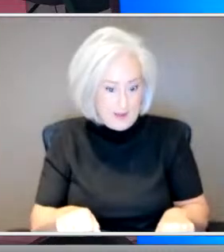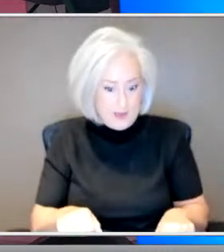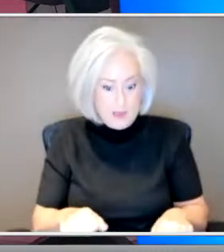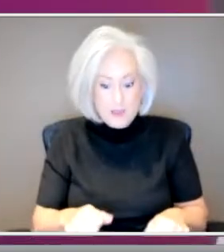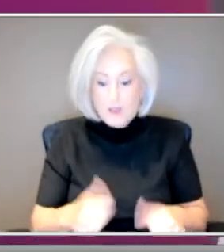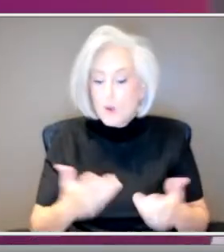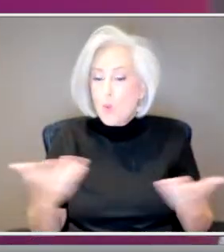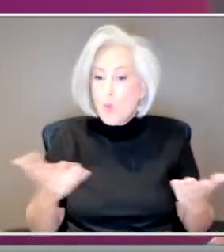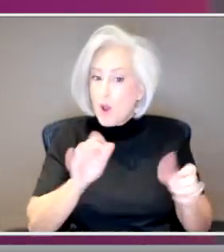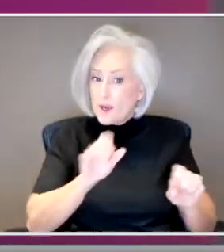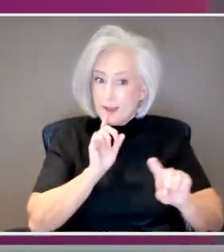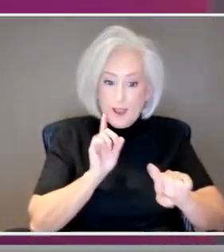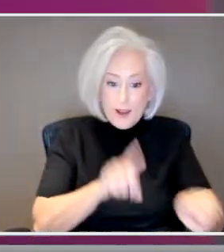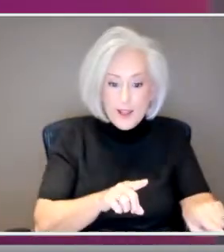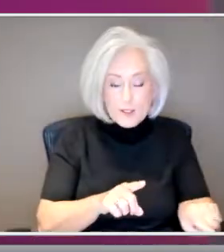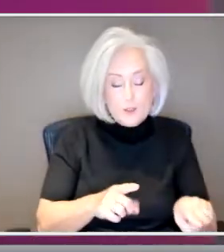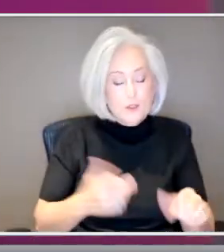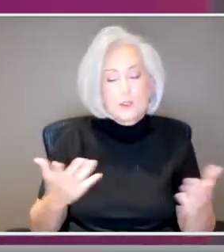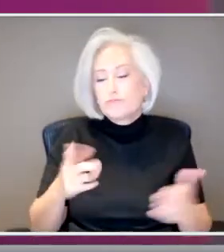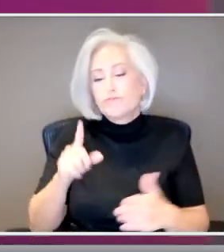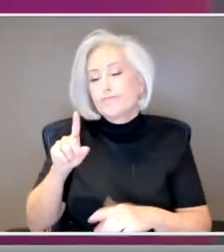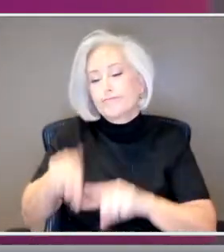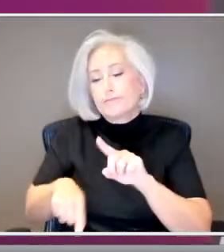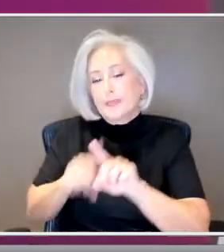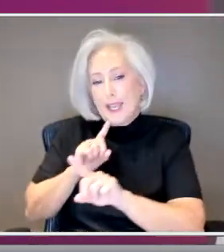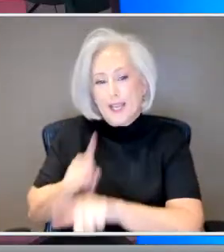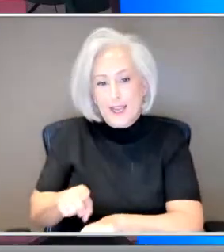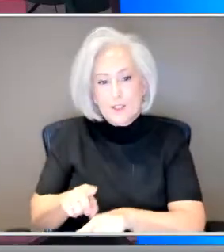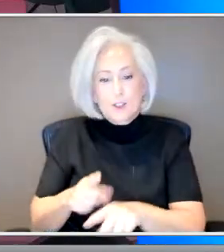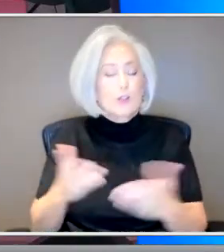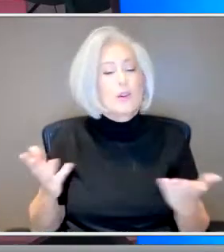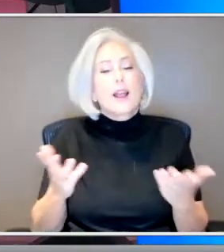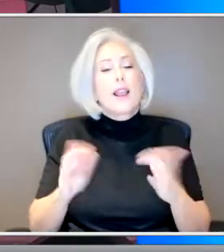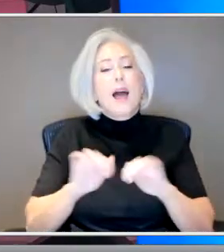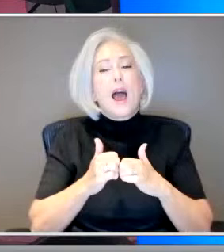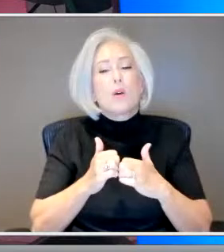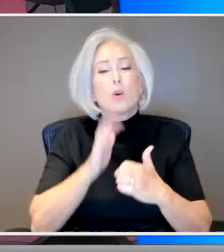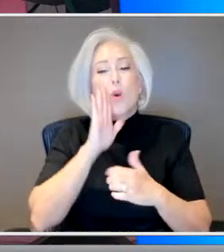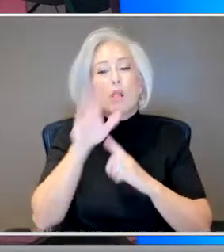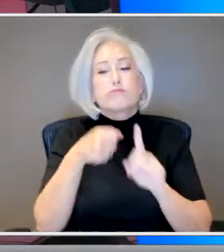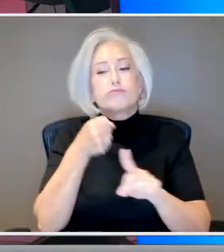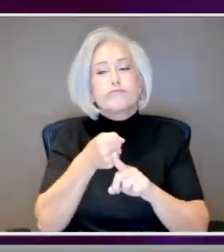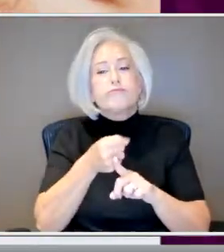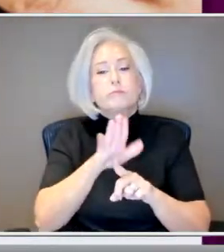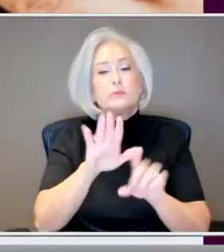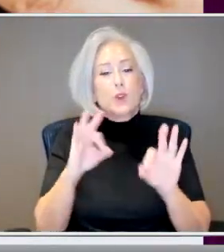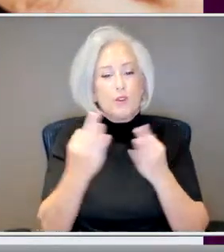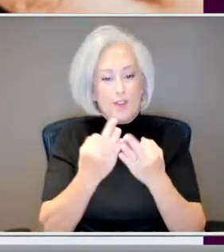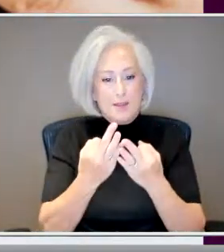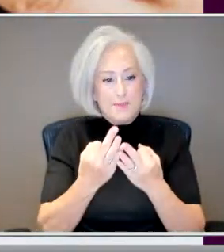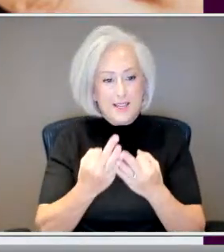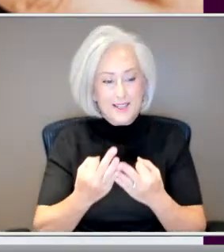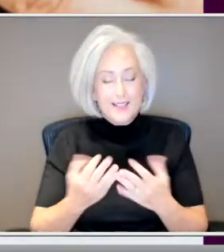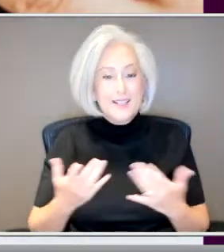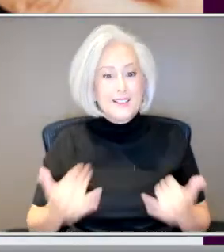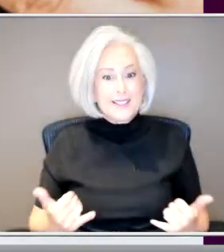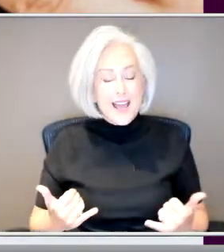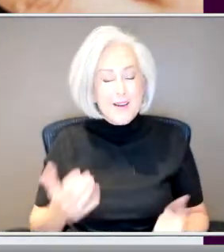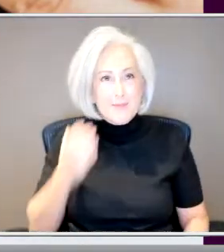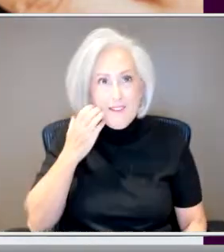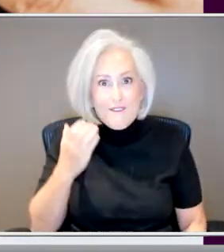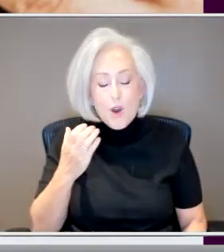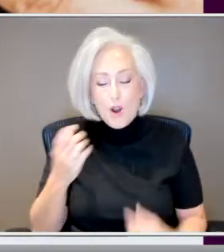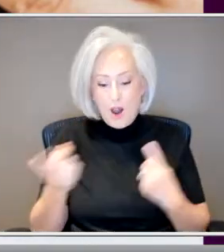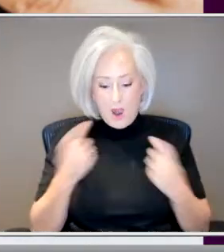importantly, what this means for your family. We have some great questions coming in. My phone is buzzing as I look at the